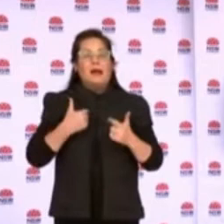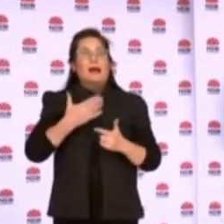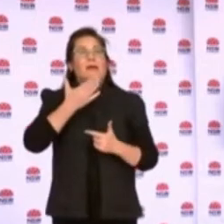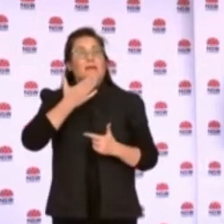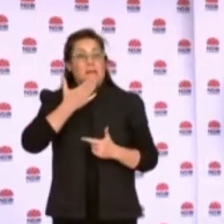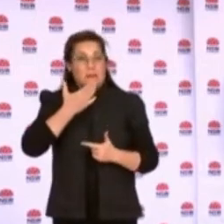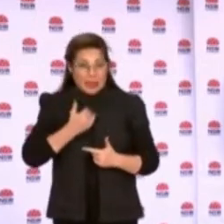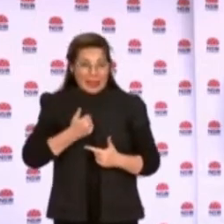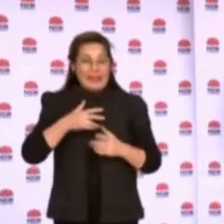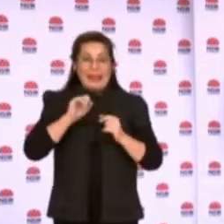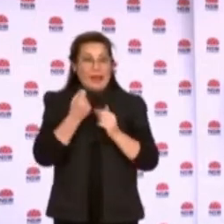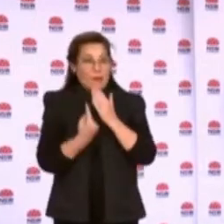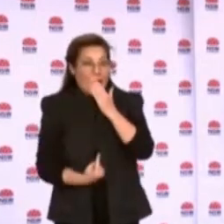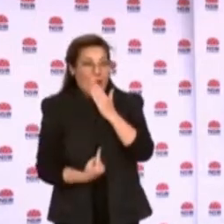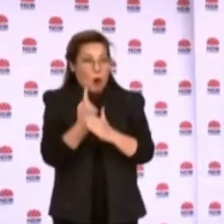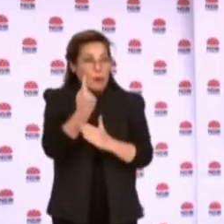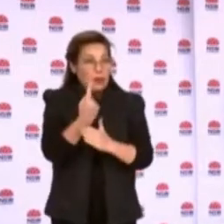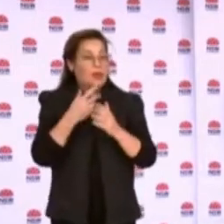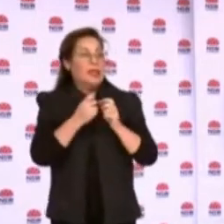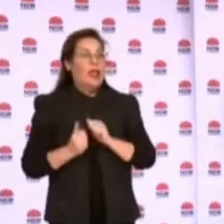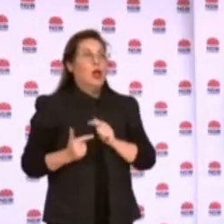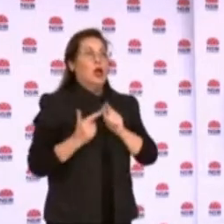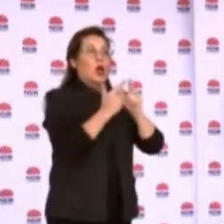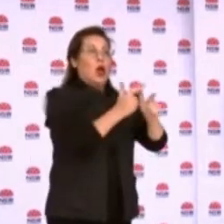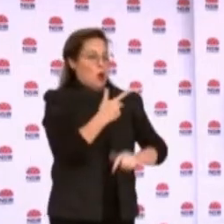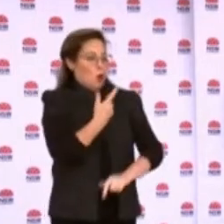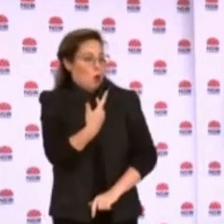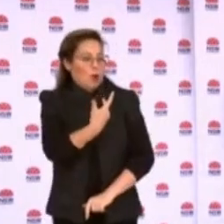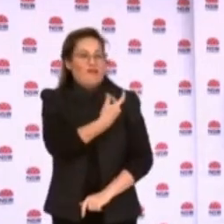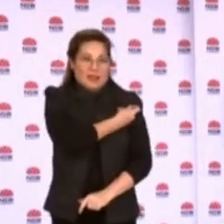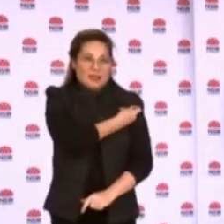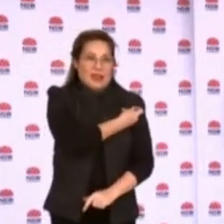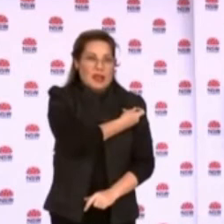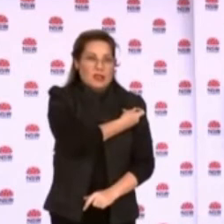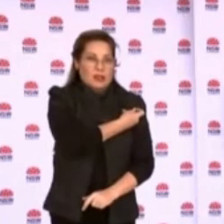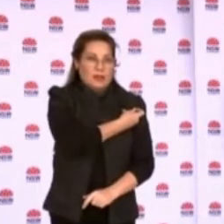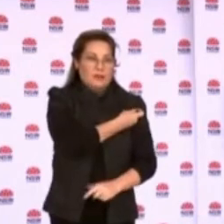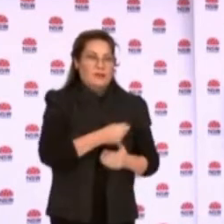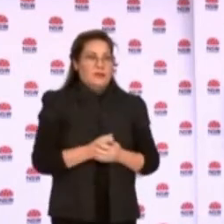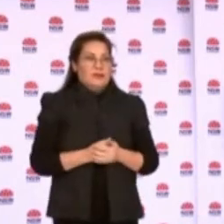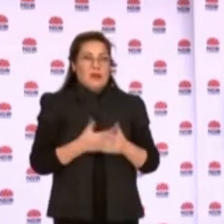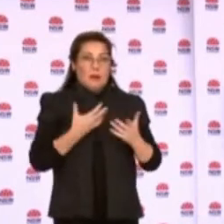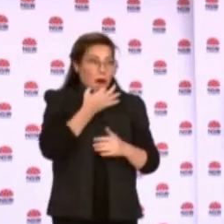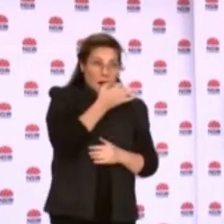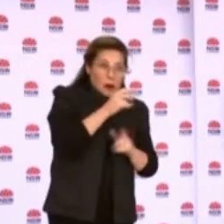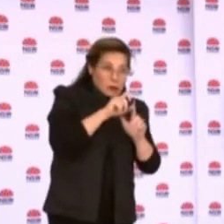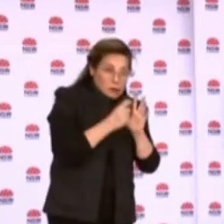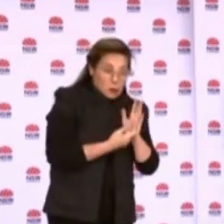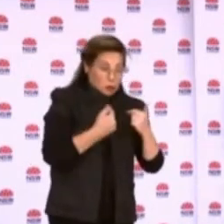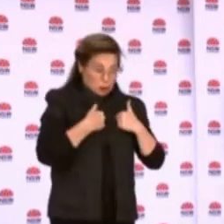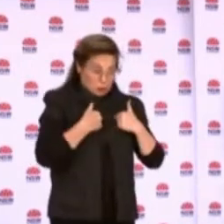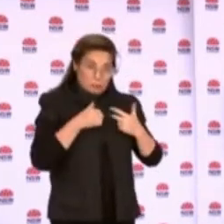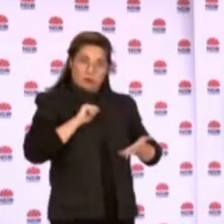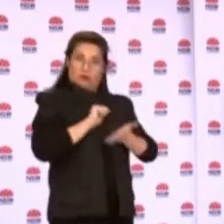Please contact your general practitioner, see if you can have bookings for the AstraZeneca vaccine